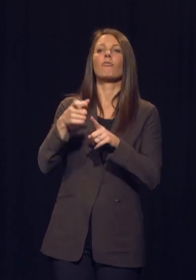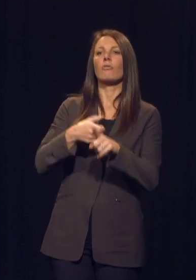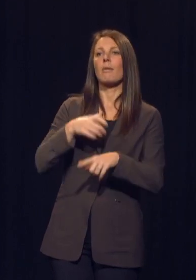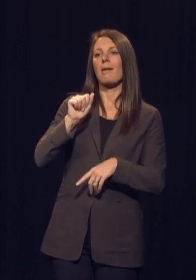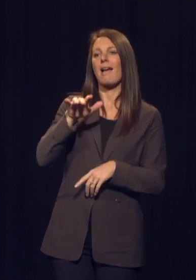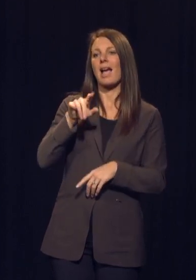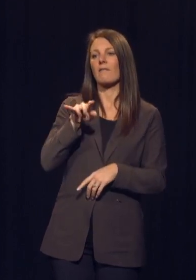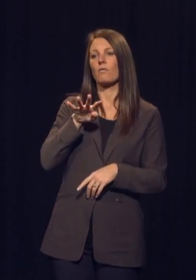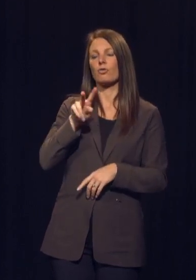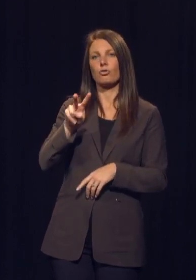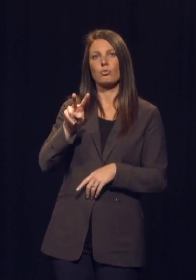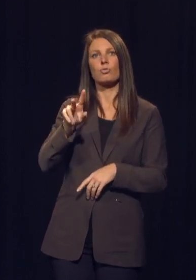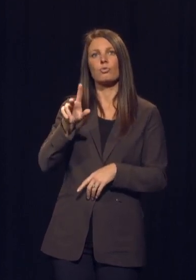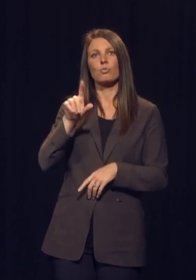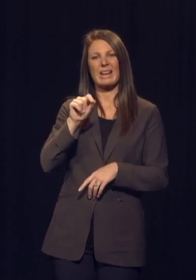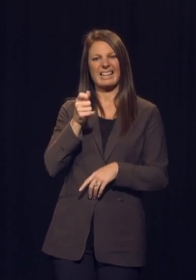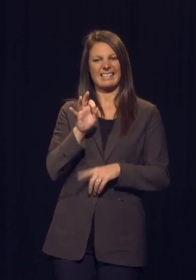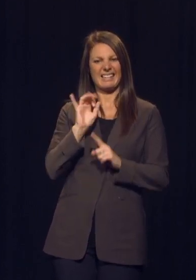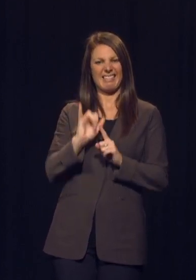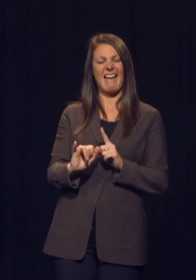of 2019 that also created Pennie,